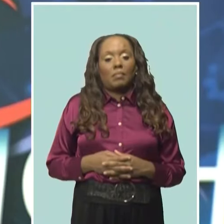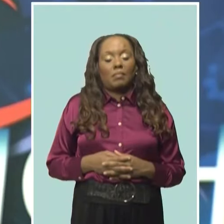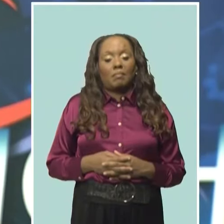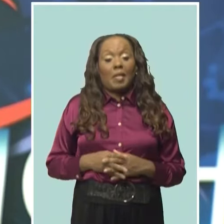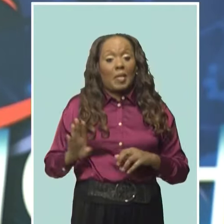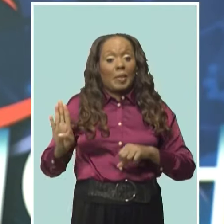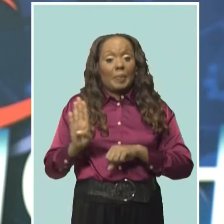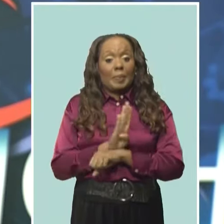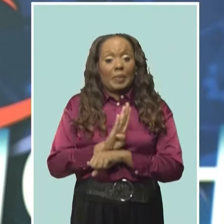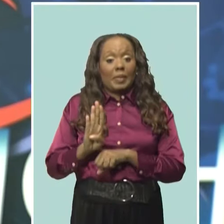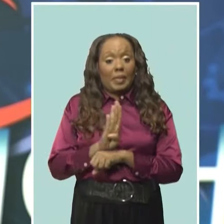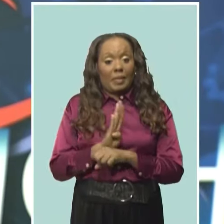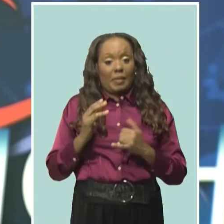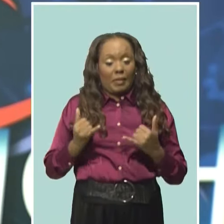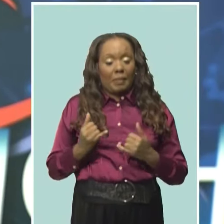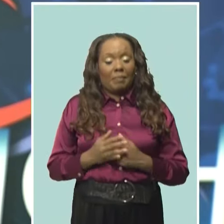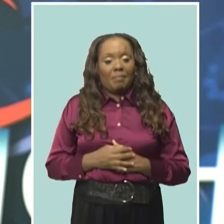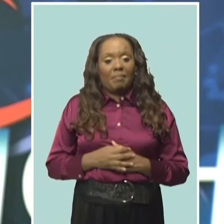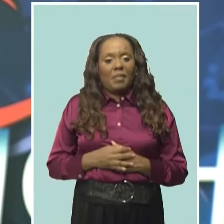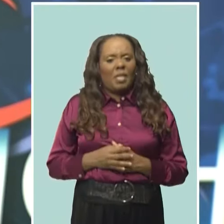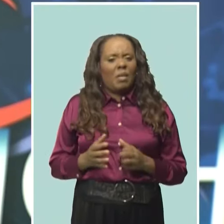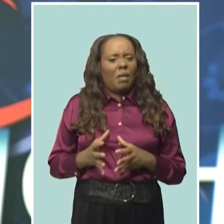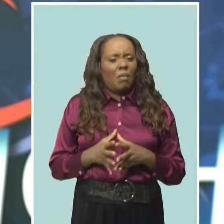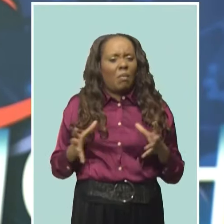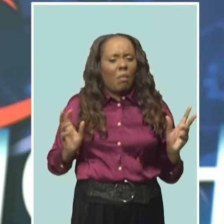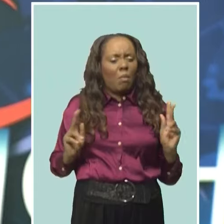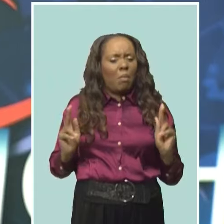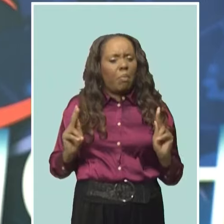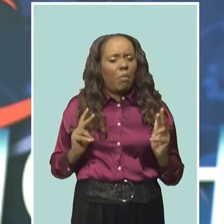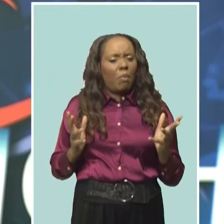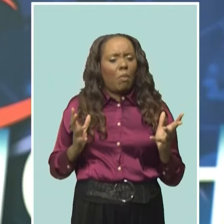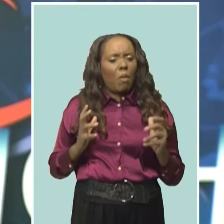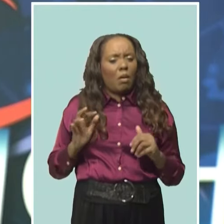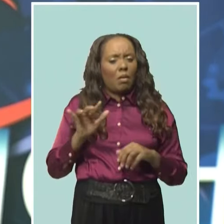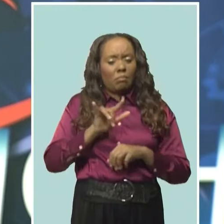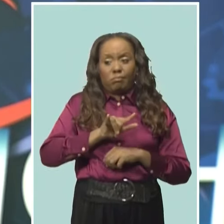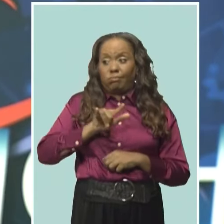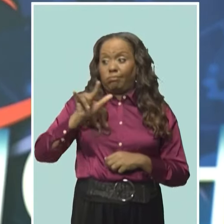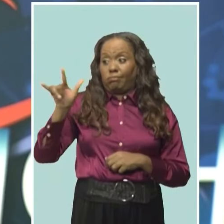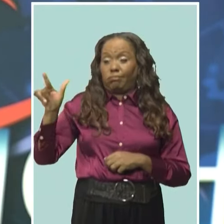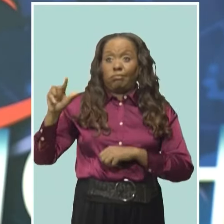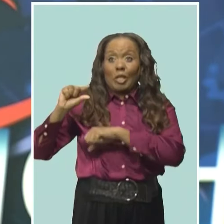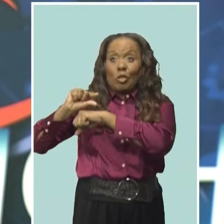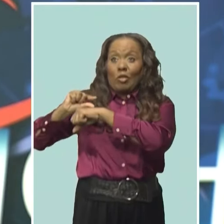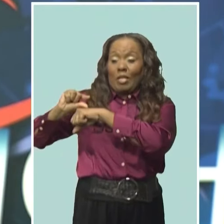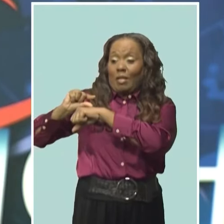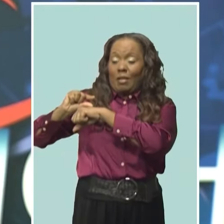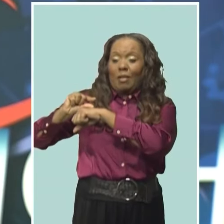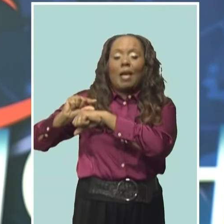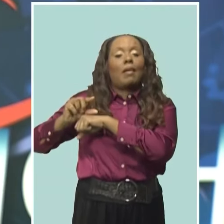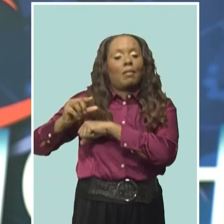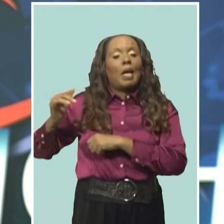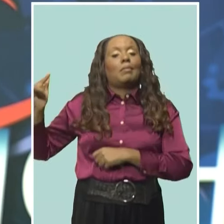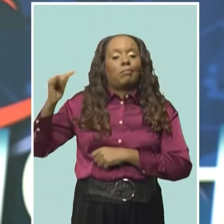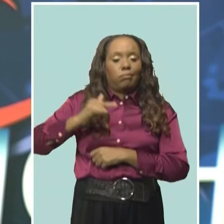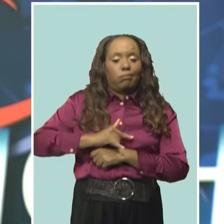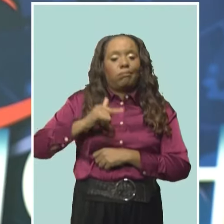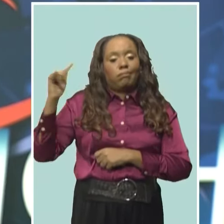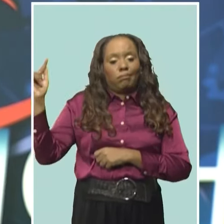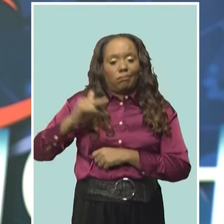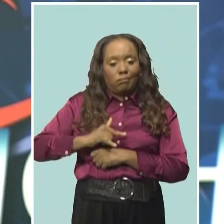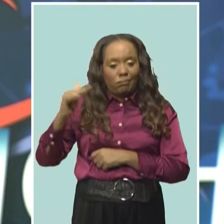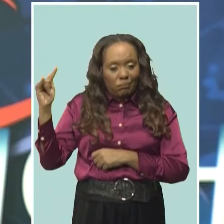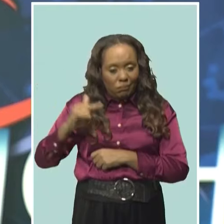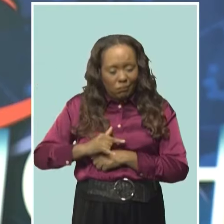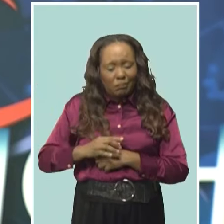In business tonight, there continues to be a high demand for flights between Barbados and Grenada. That's the word from Caribbean